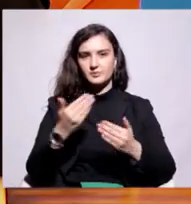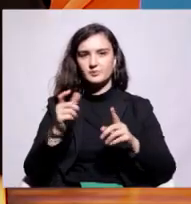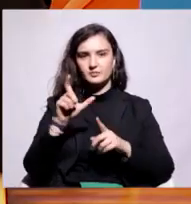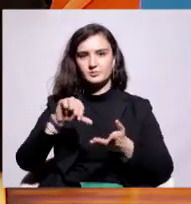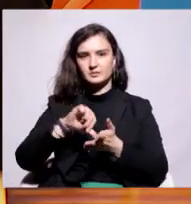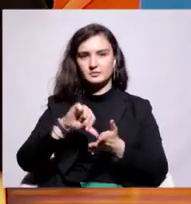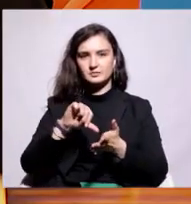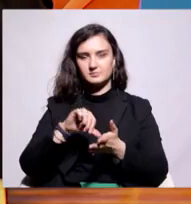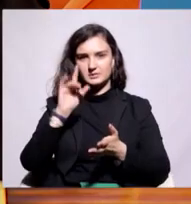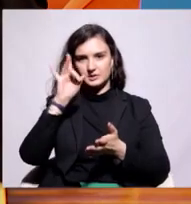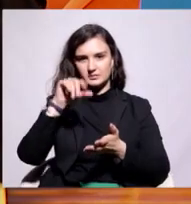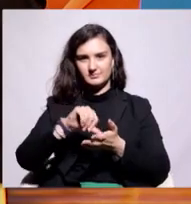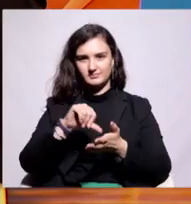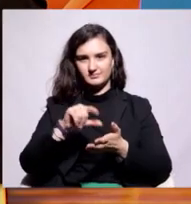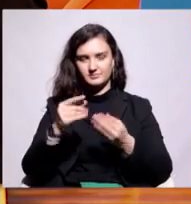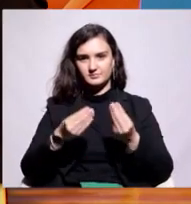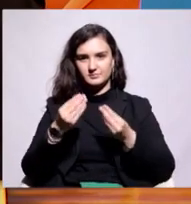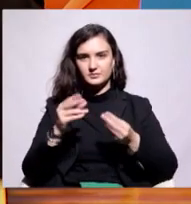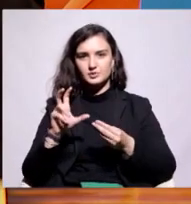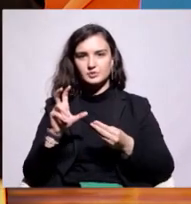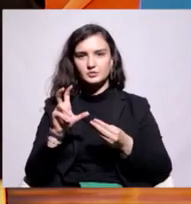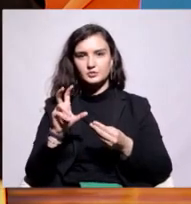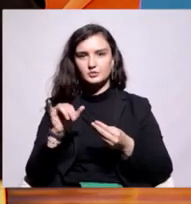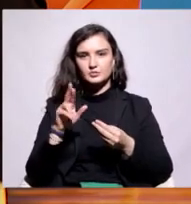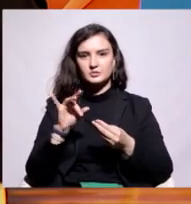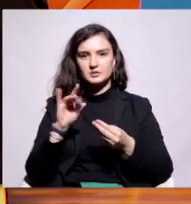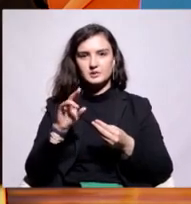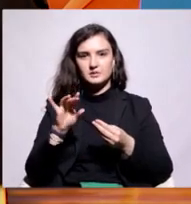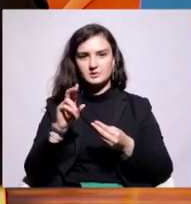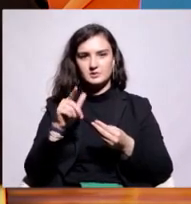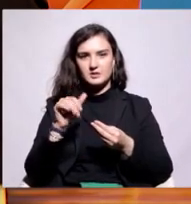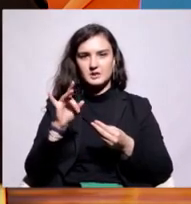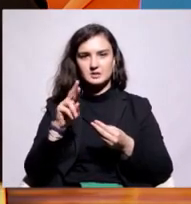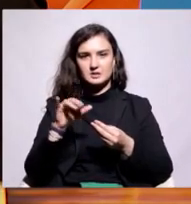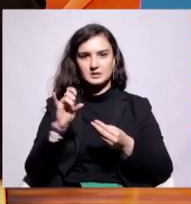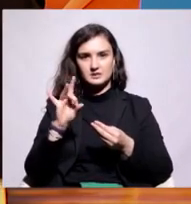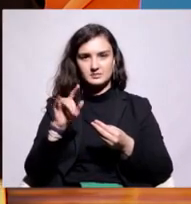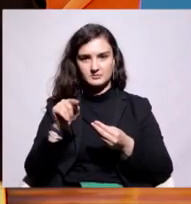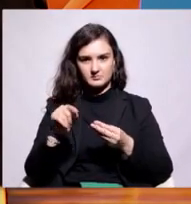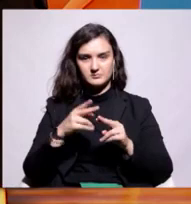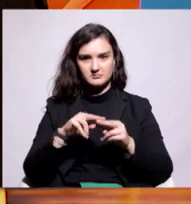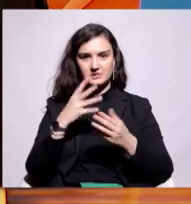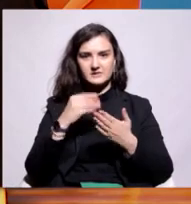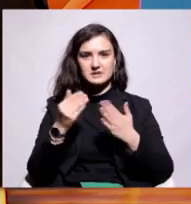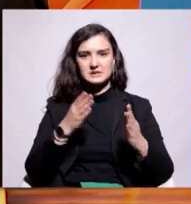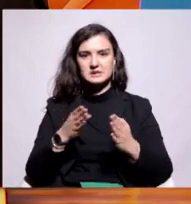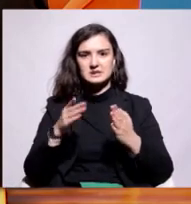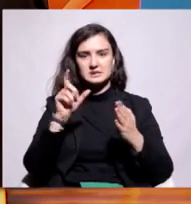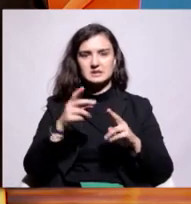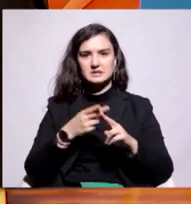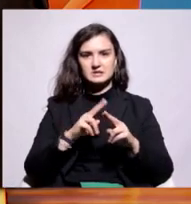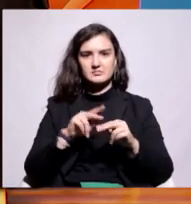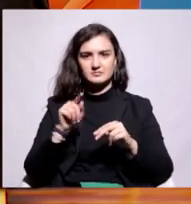character, Judith Gardner. A small character, but important in her own way. She is